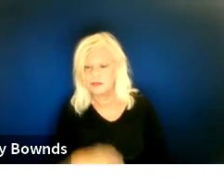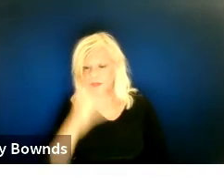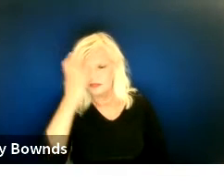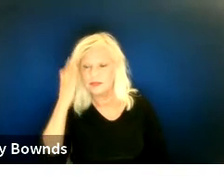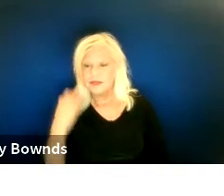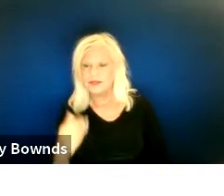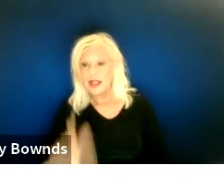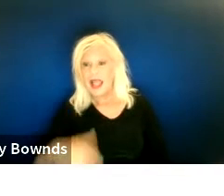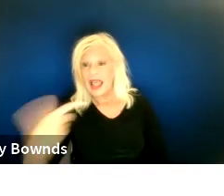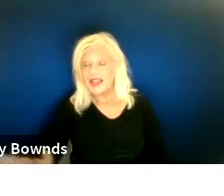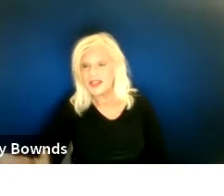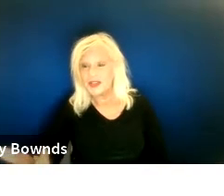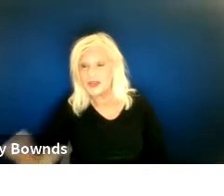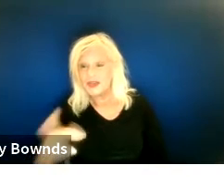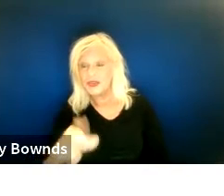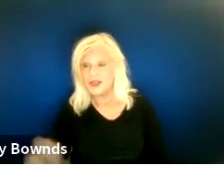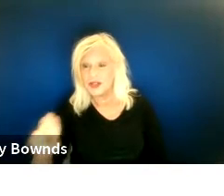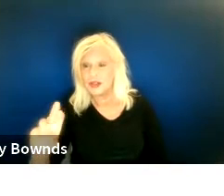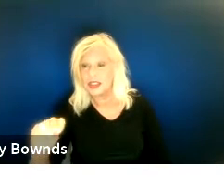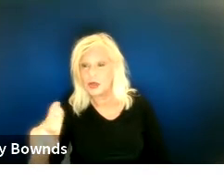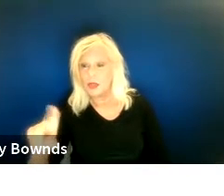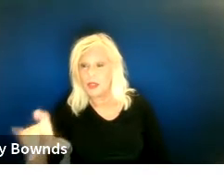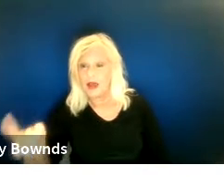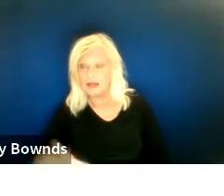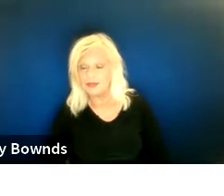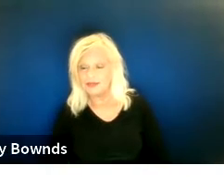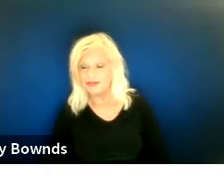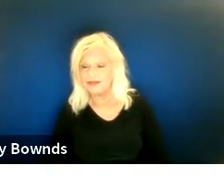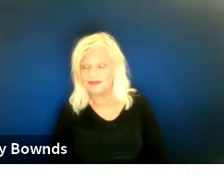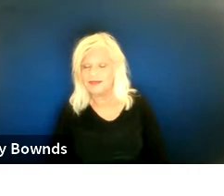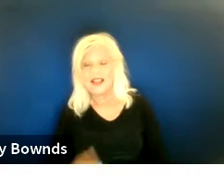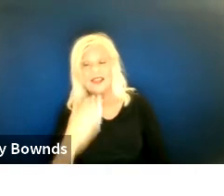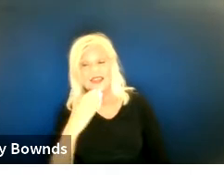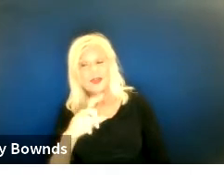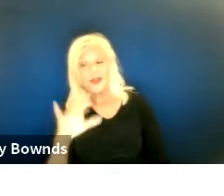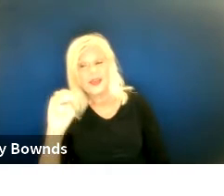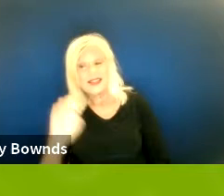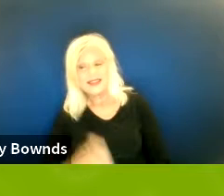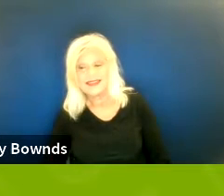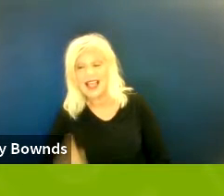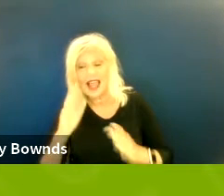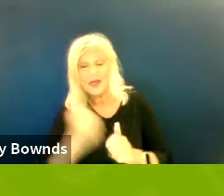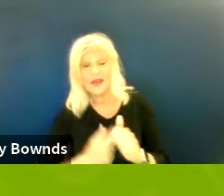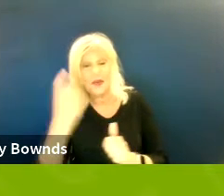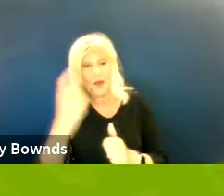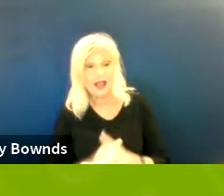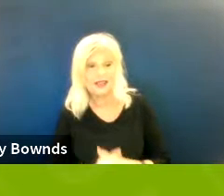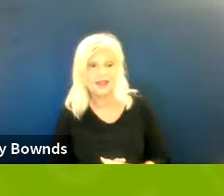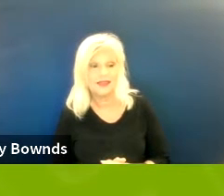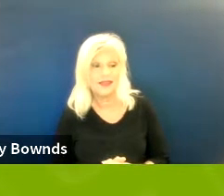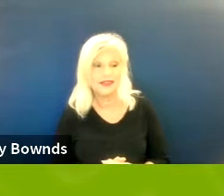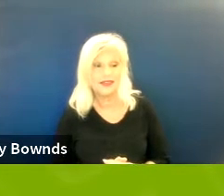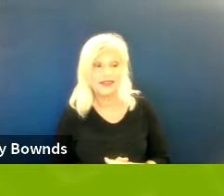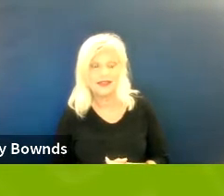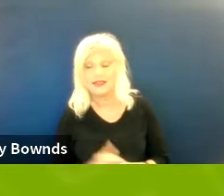So I will hand it to Dr. Dilumalai. Thank you, Zoe. Hello, everyone. You're going to hear from me